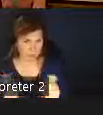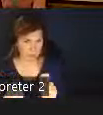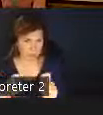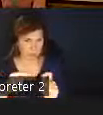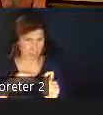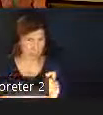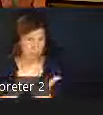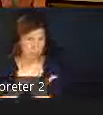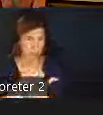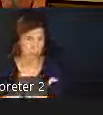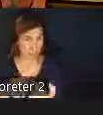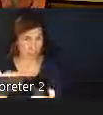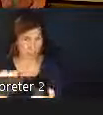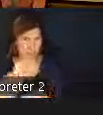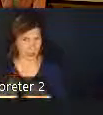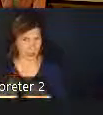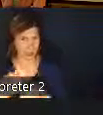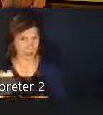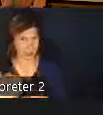Yeah, okay, so